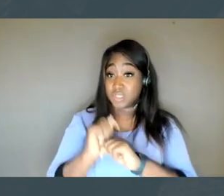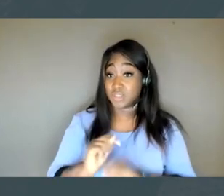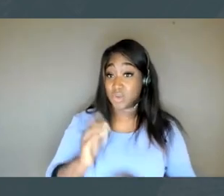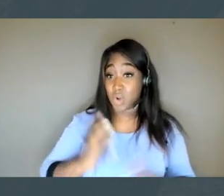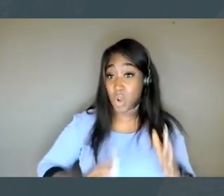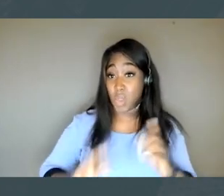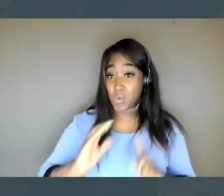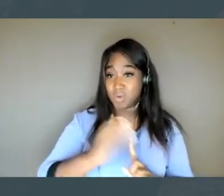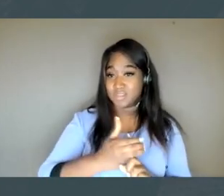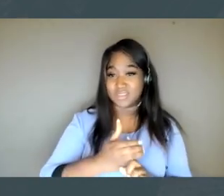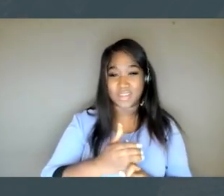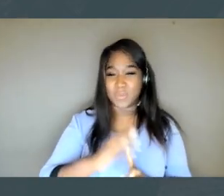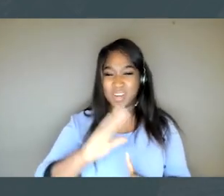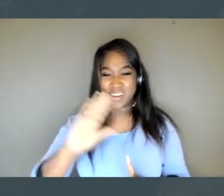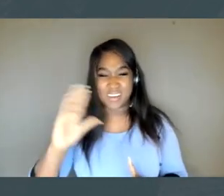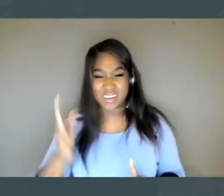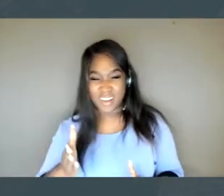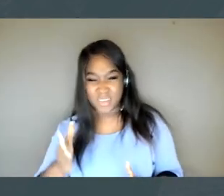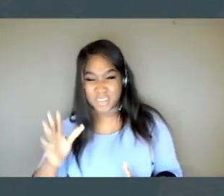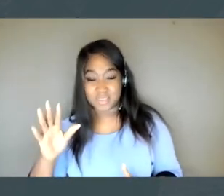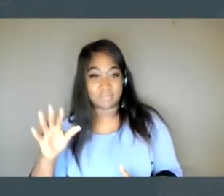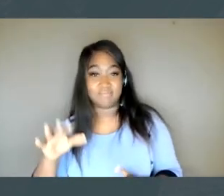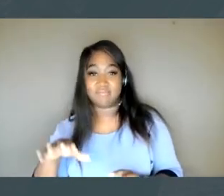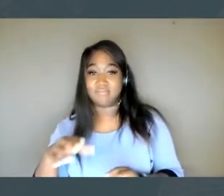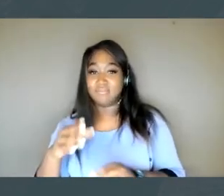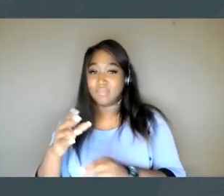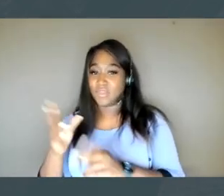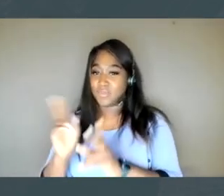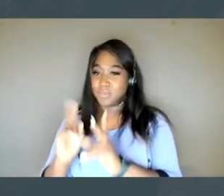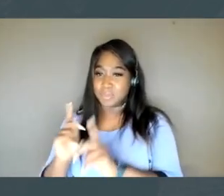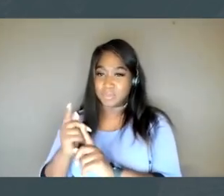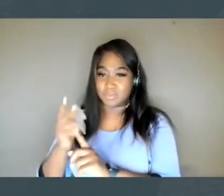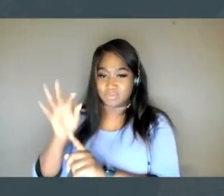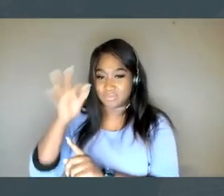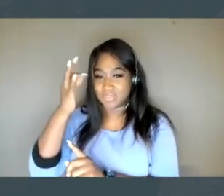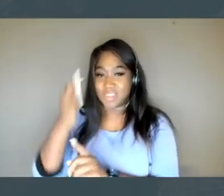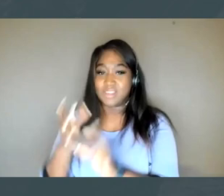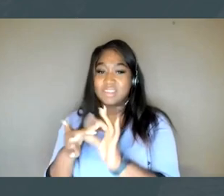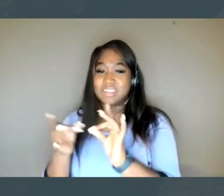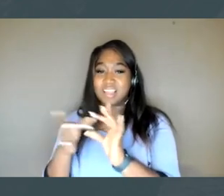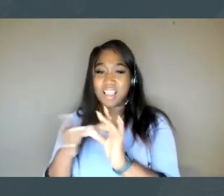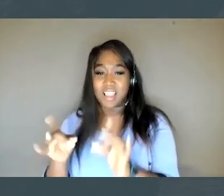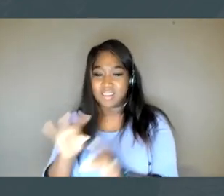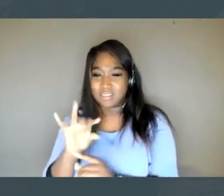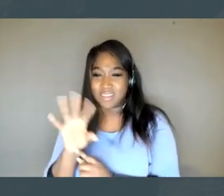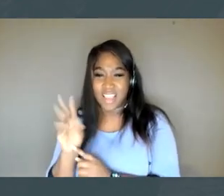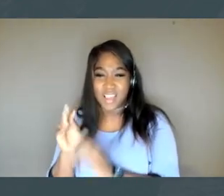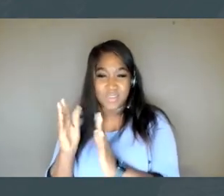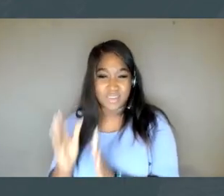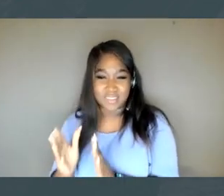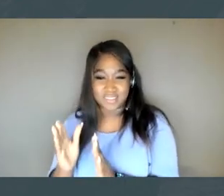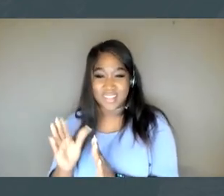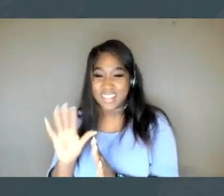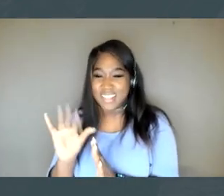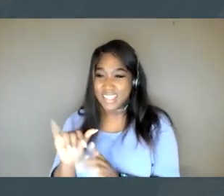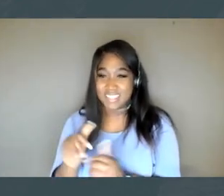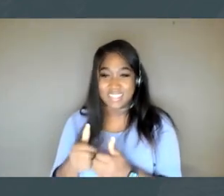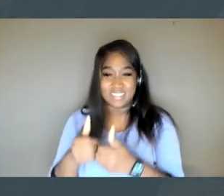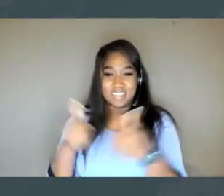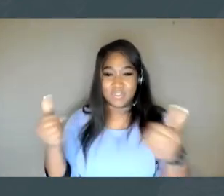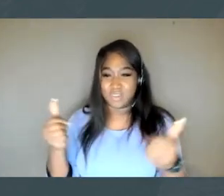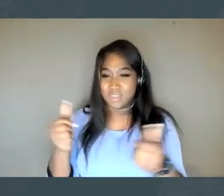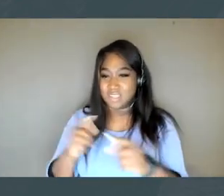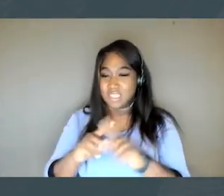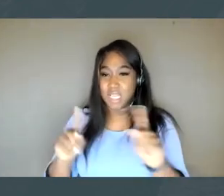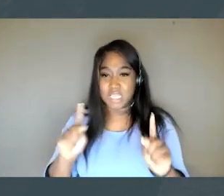say African. You know what I mean? African is something else. You know, it can be about the, you know, the head wrap and